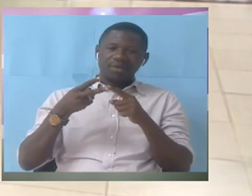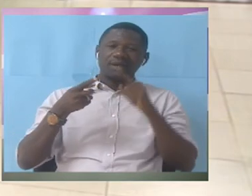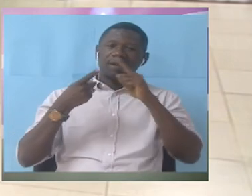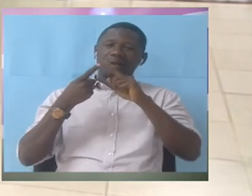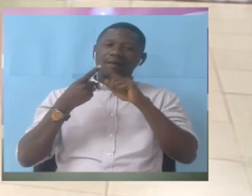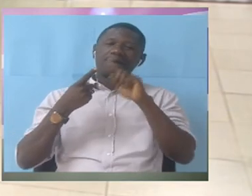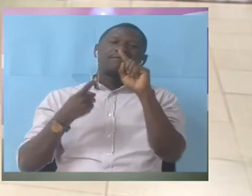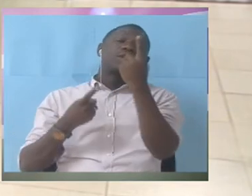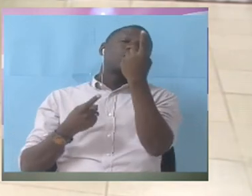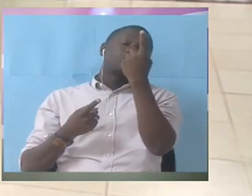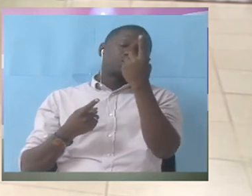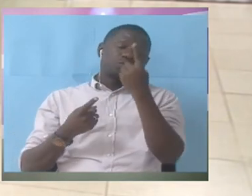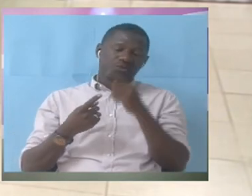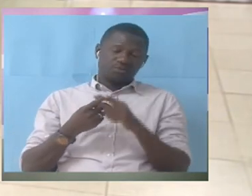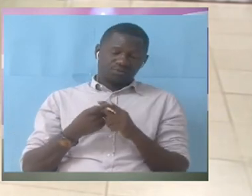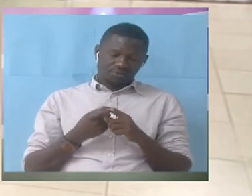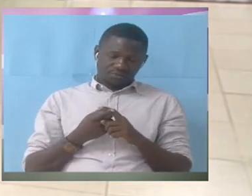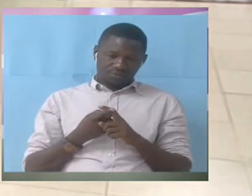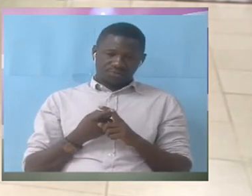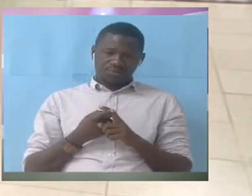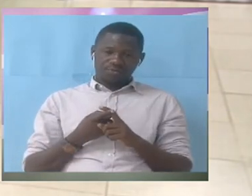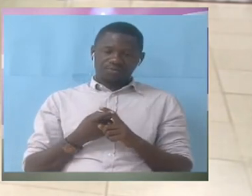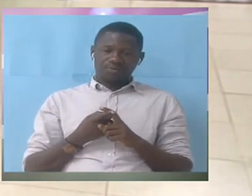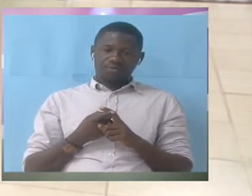one bu ñëk bi